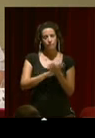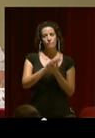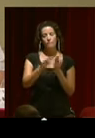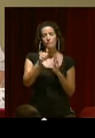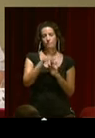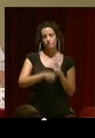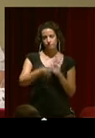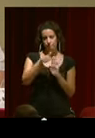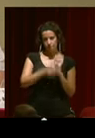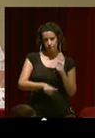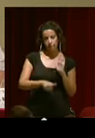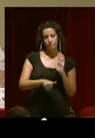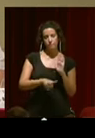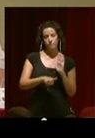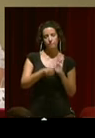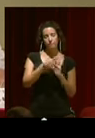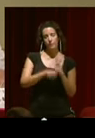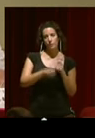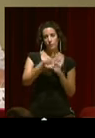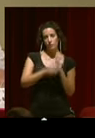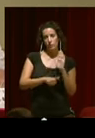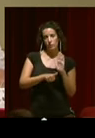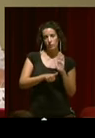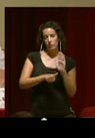apps themselves